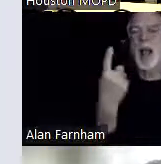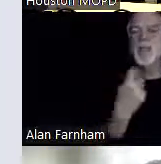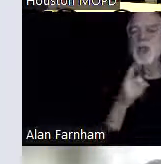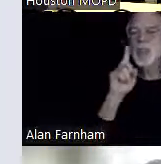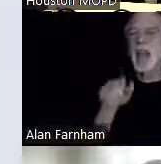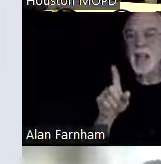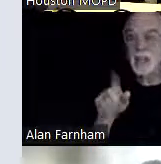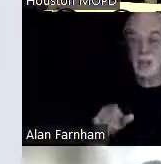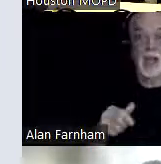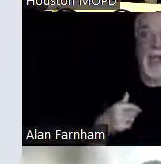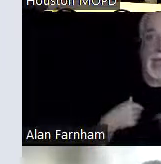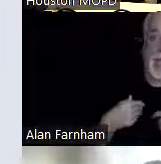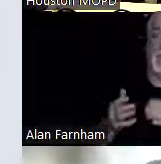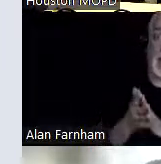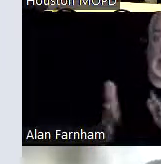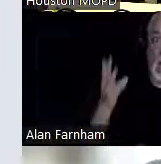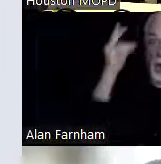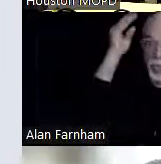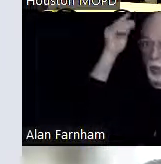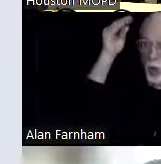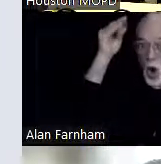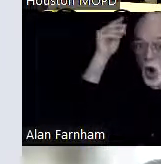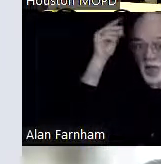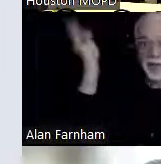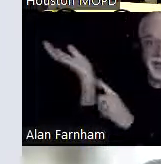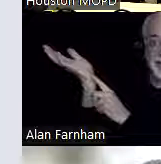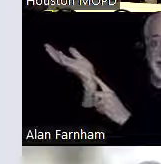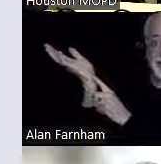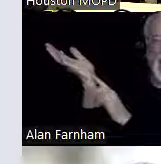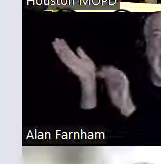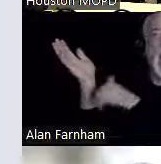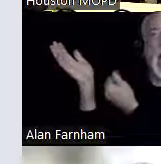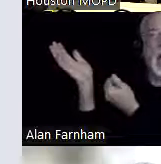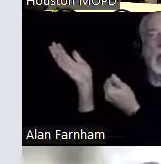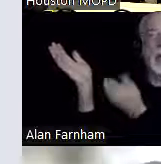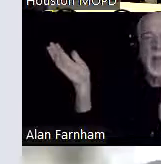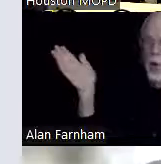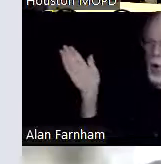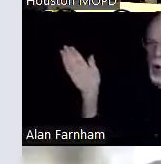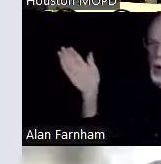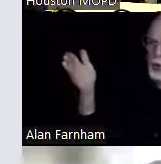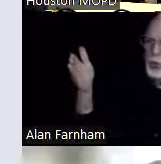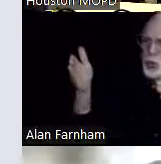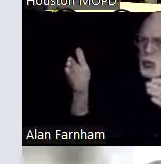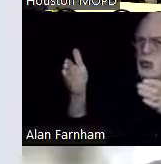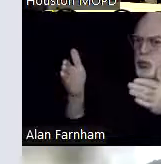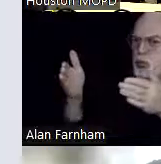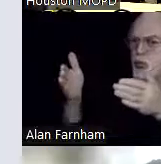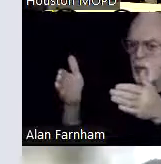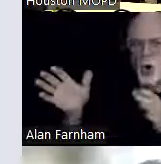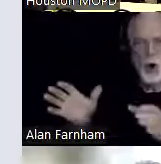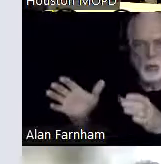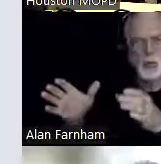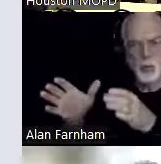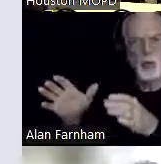a lot of thoughts about how we can move in the direction that we help companies to want to